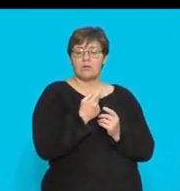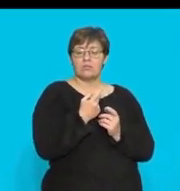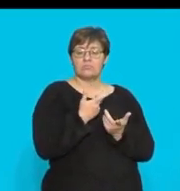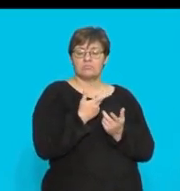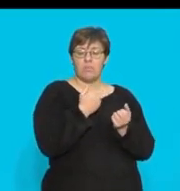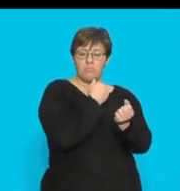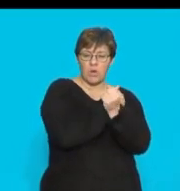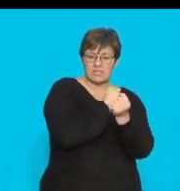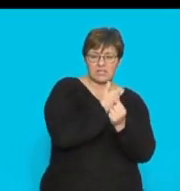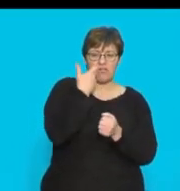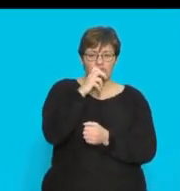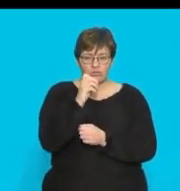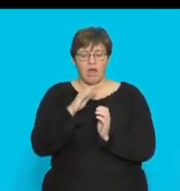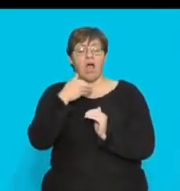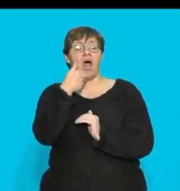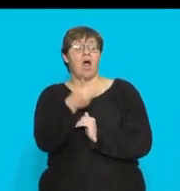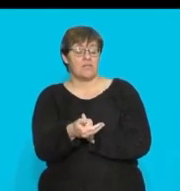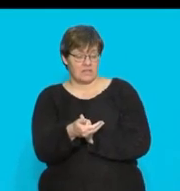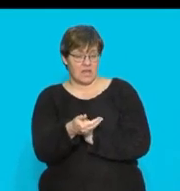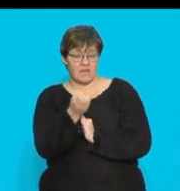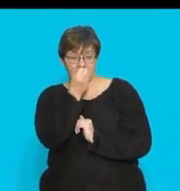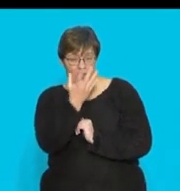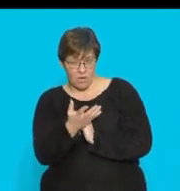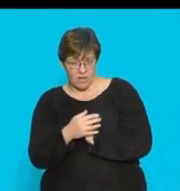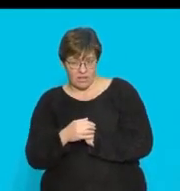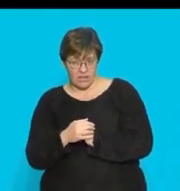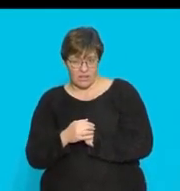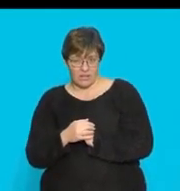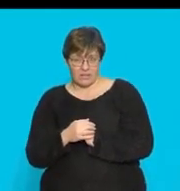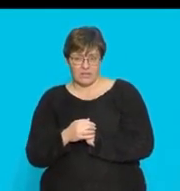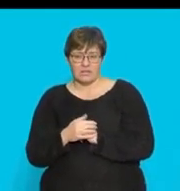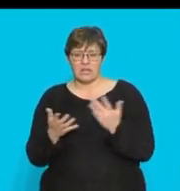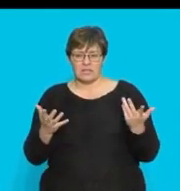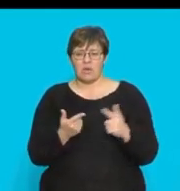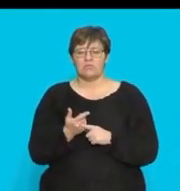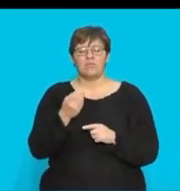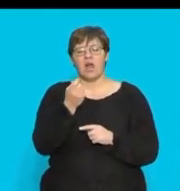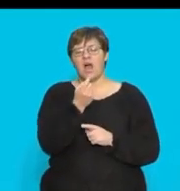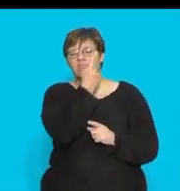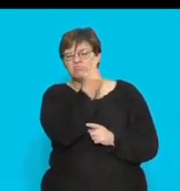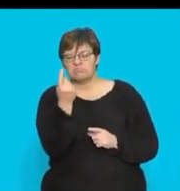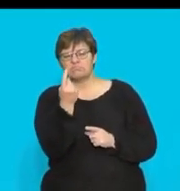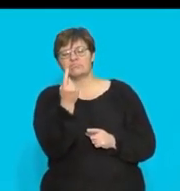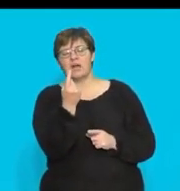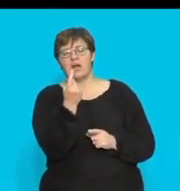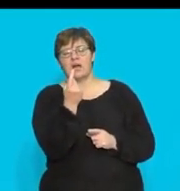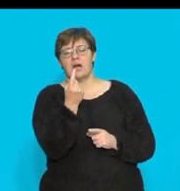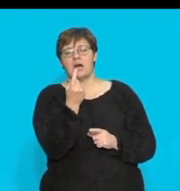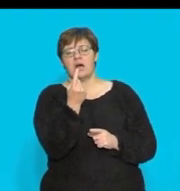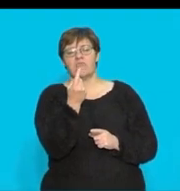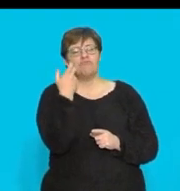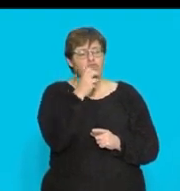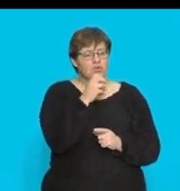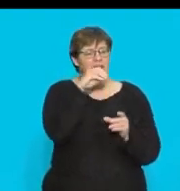produced after flowering, and each fruit contains about 300 seeds. So again, we're looking at the